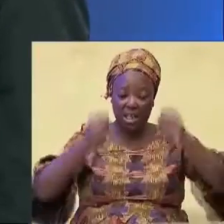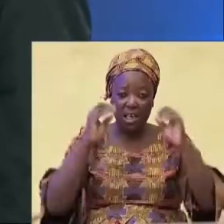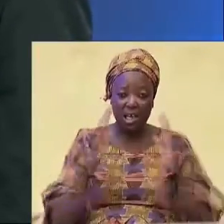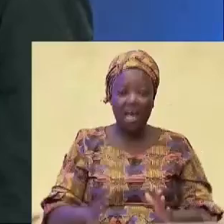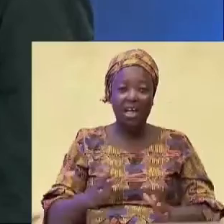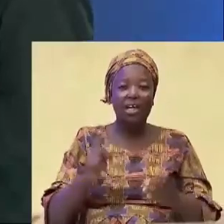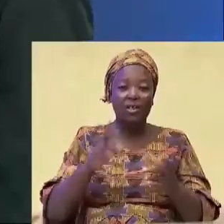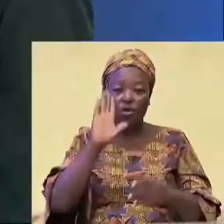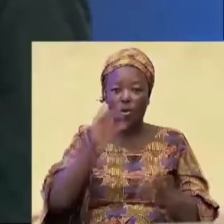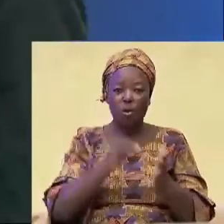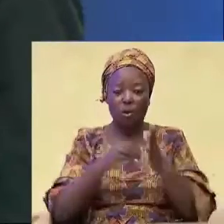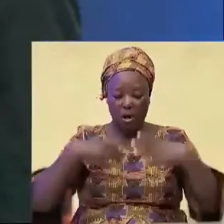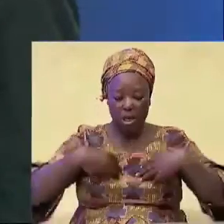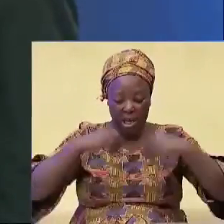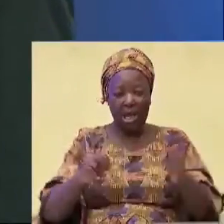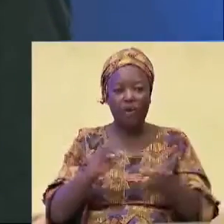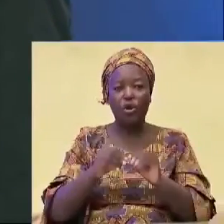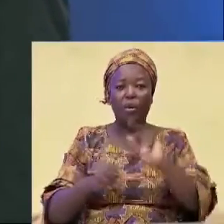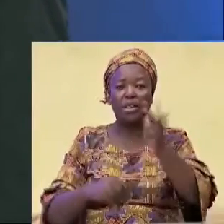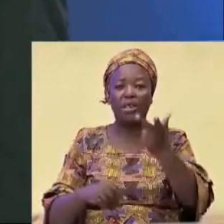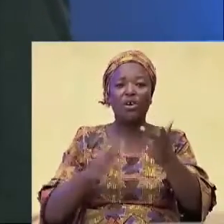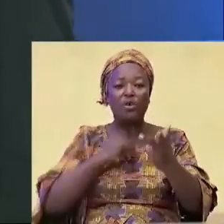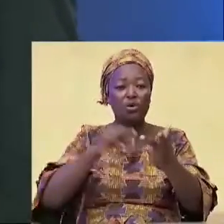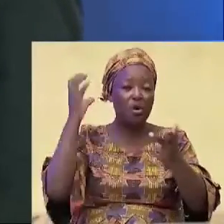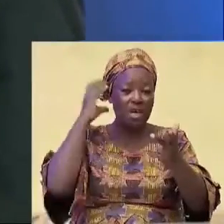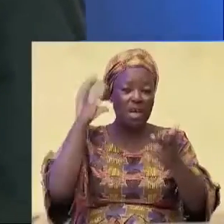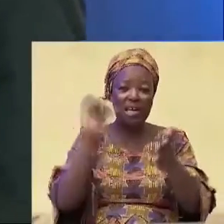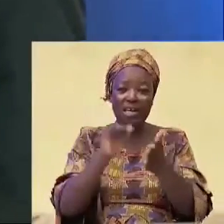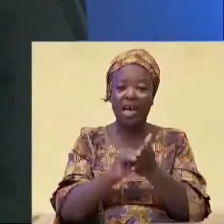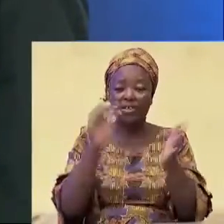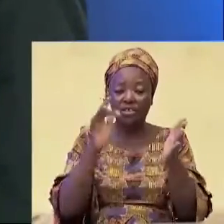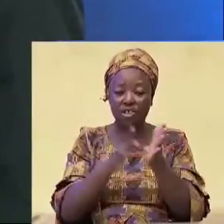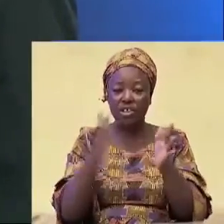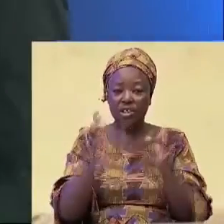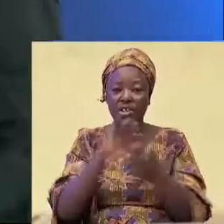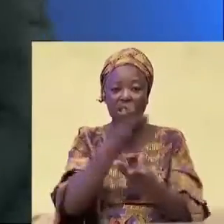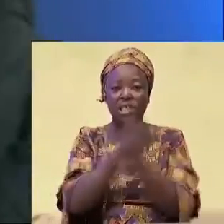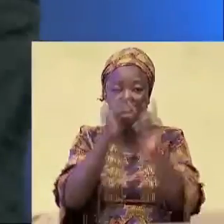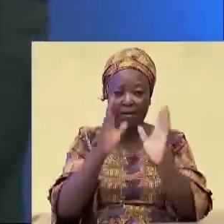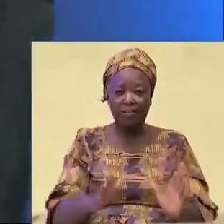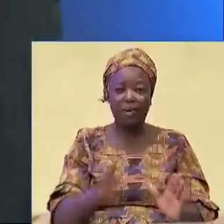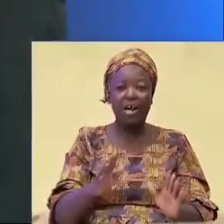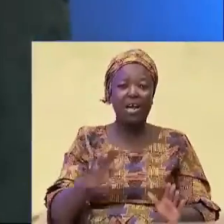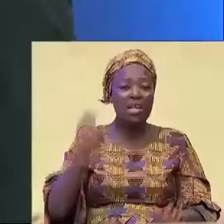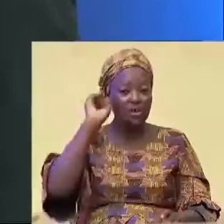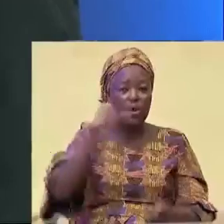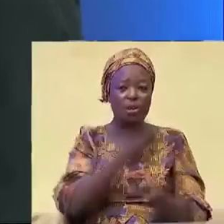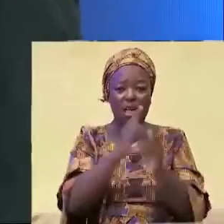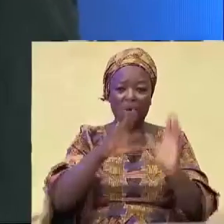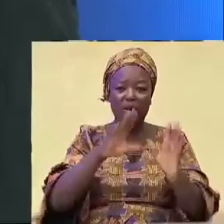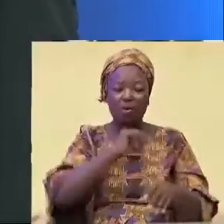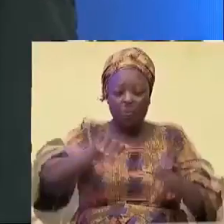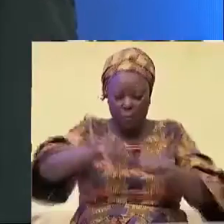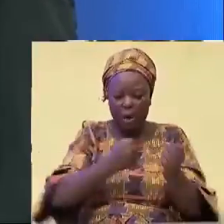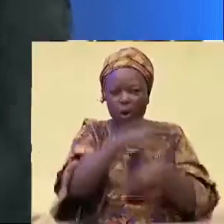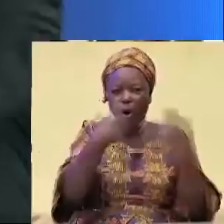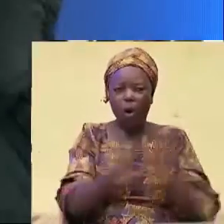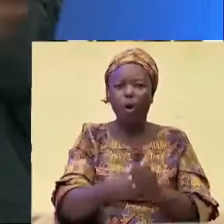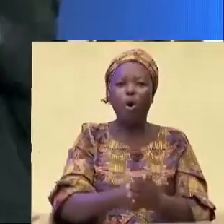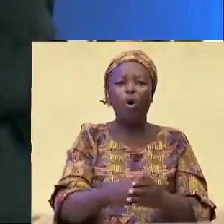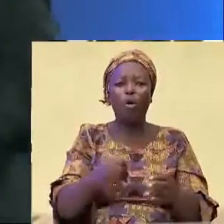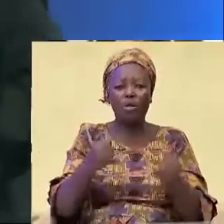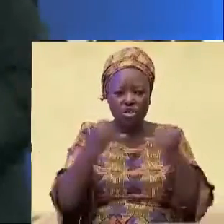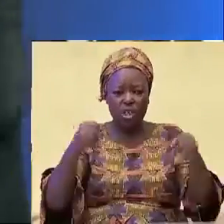healer, your healer. You hear that Jesus is deliverer. He will break every chain,